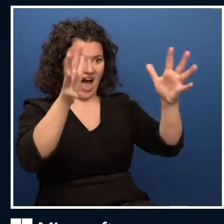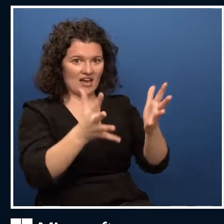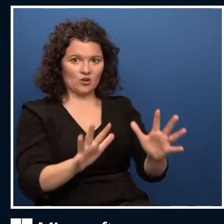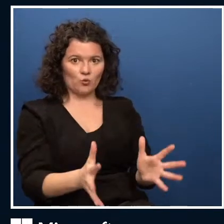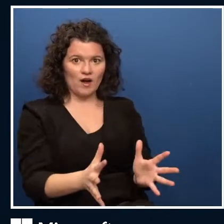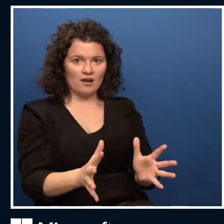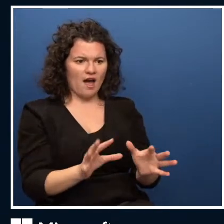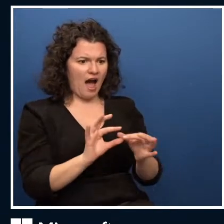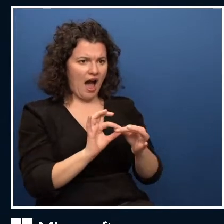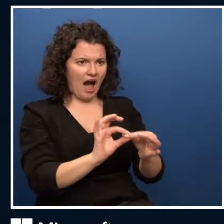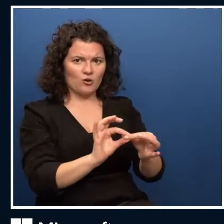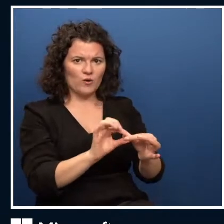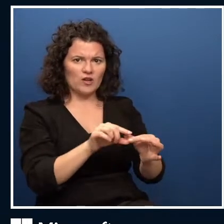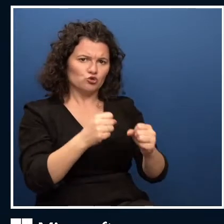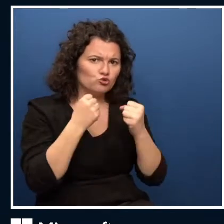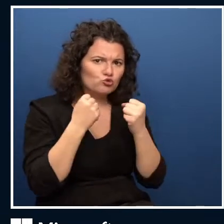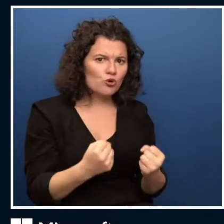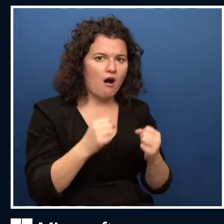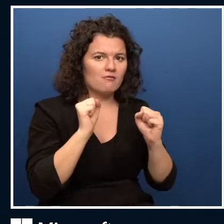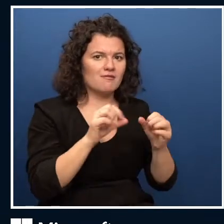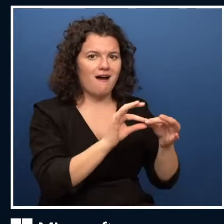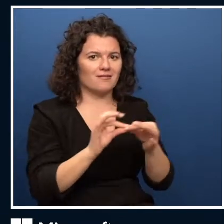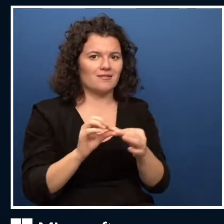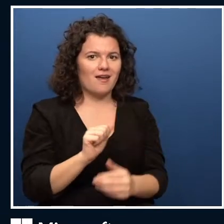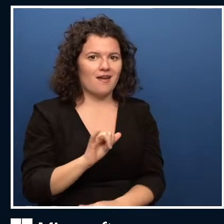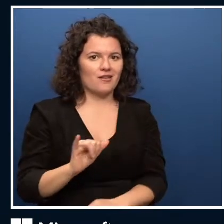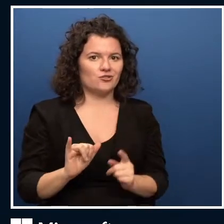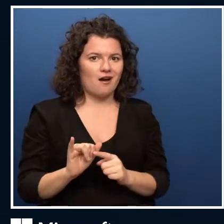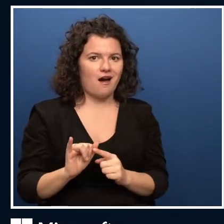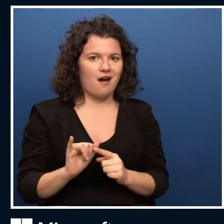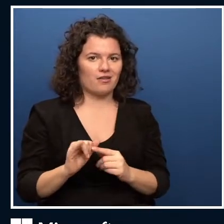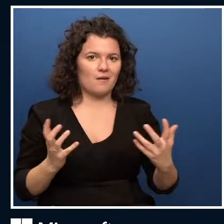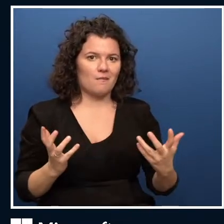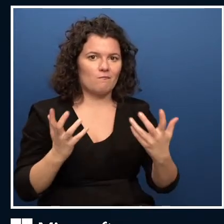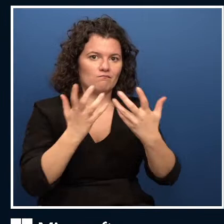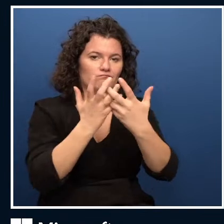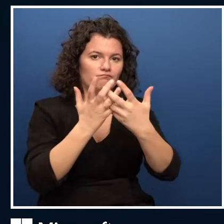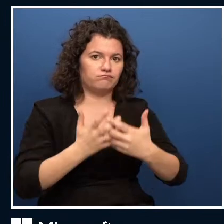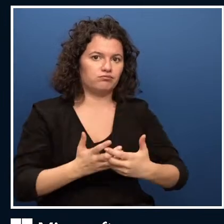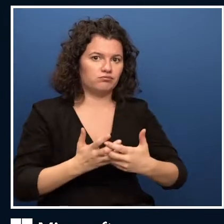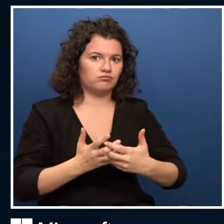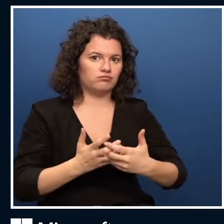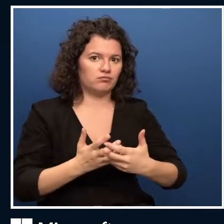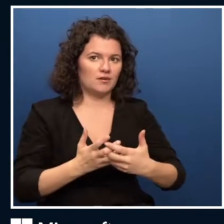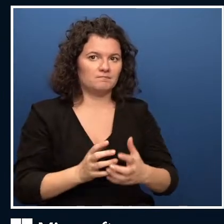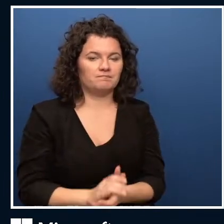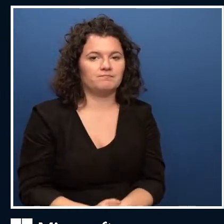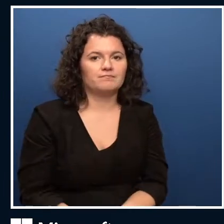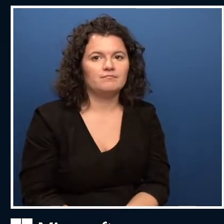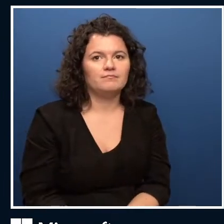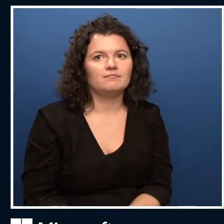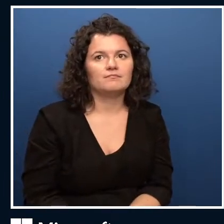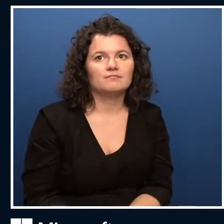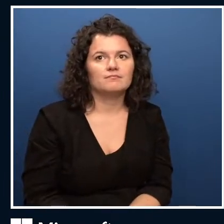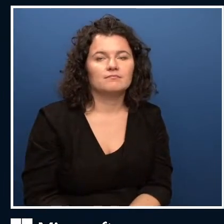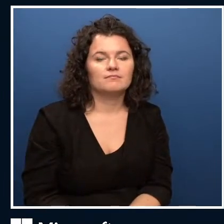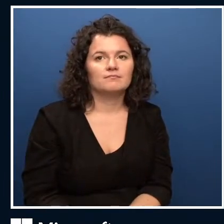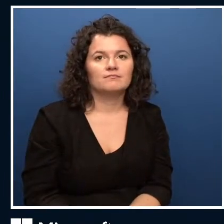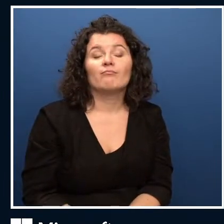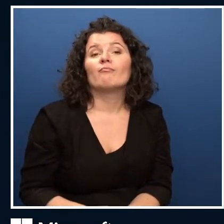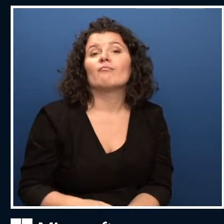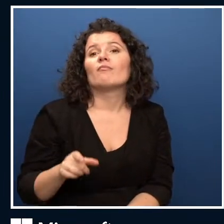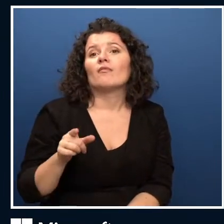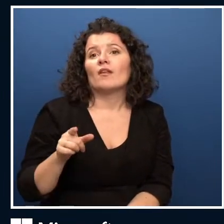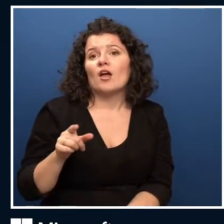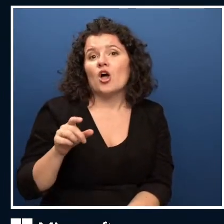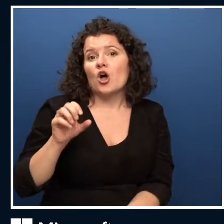state. And of course, there are a lot of questions about software part of